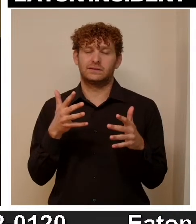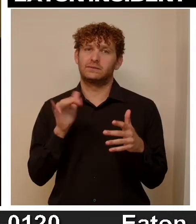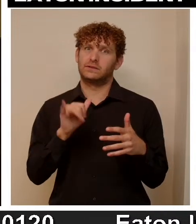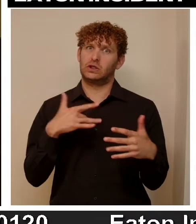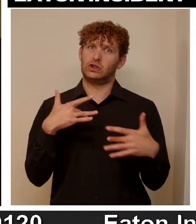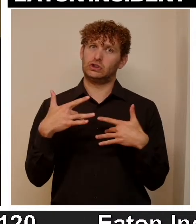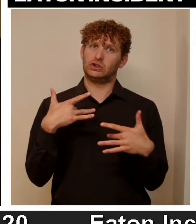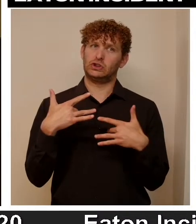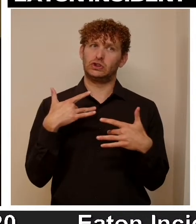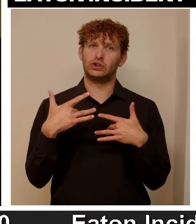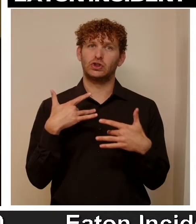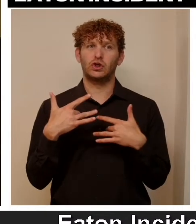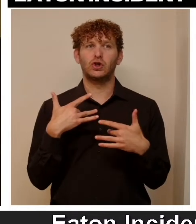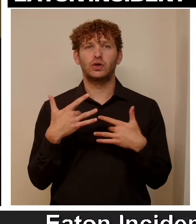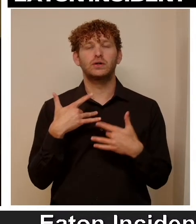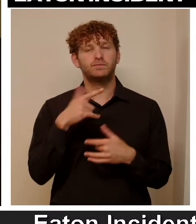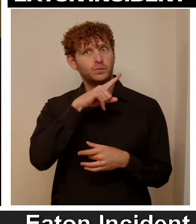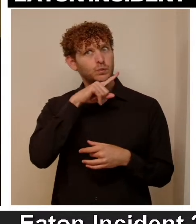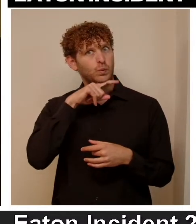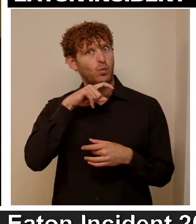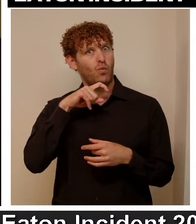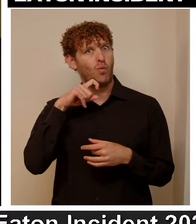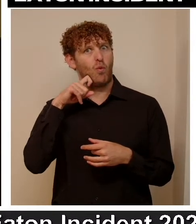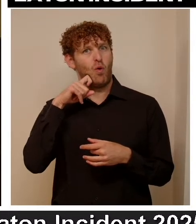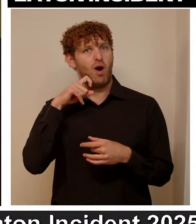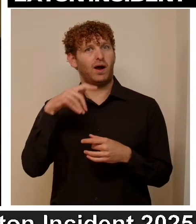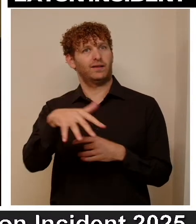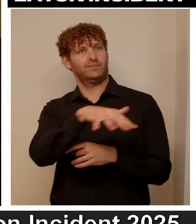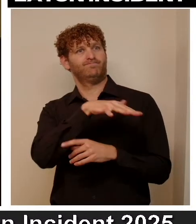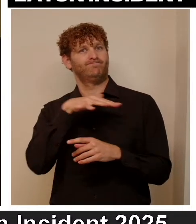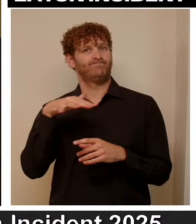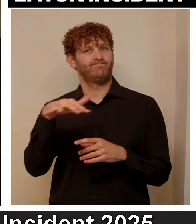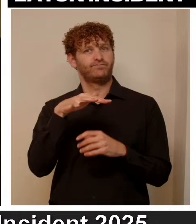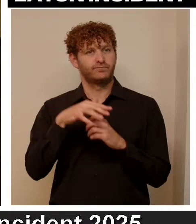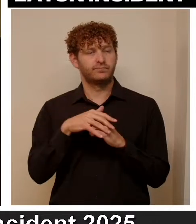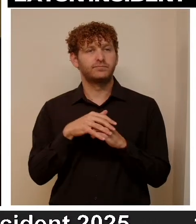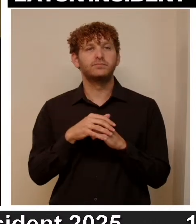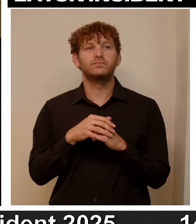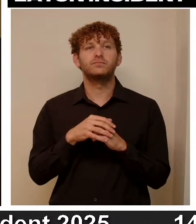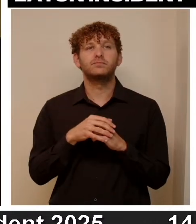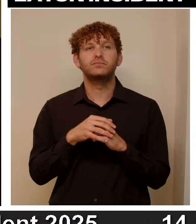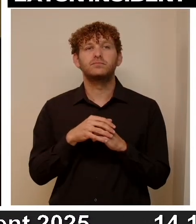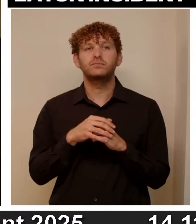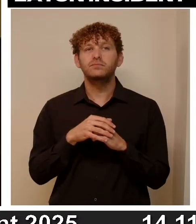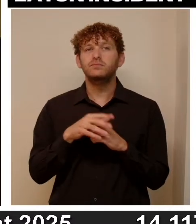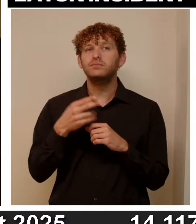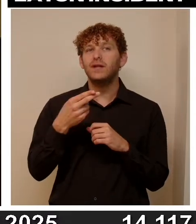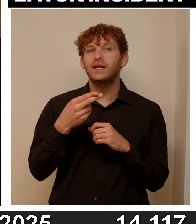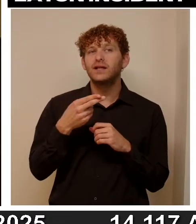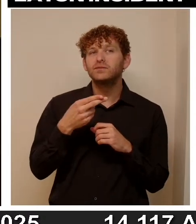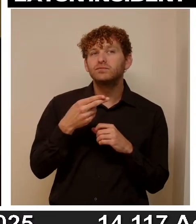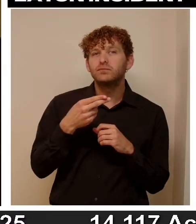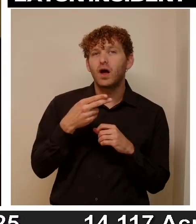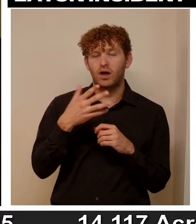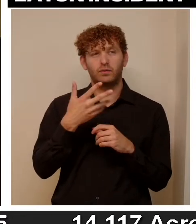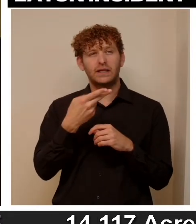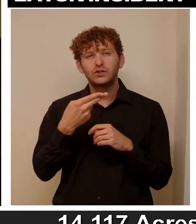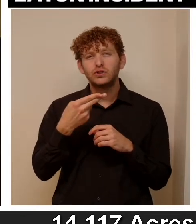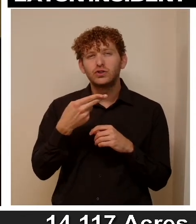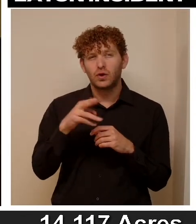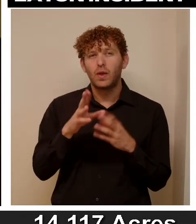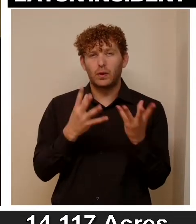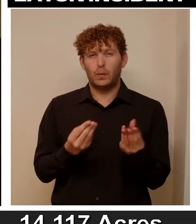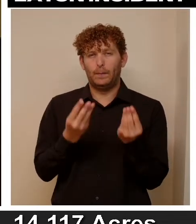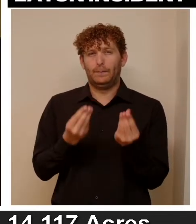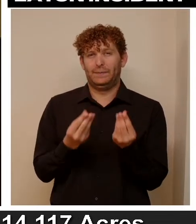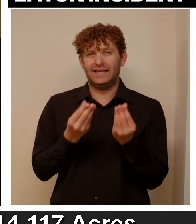is the extremely dry conditions. We're looking at RHs 6 to 8%. Just to reference that, I was